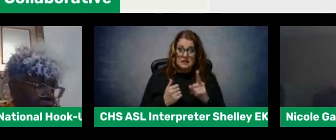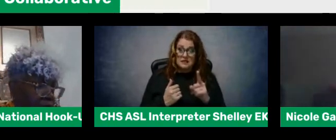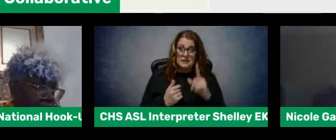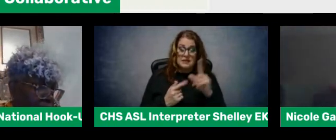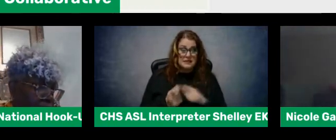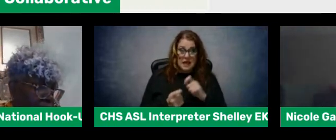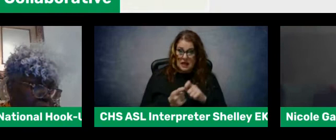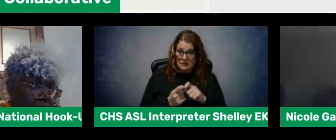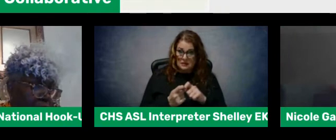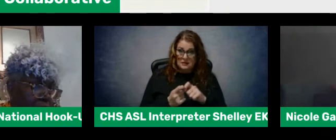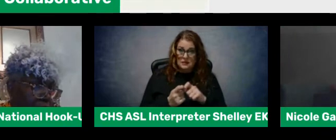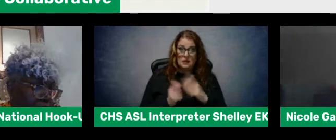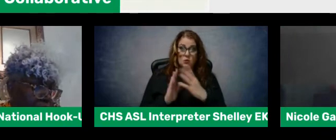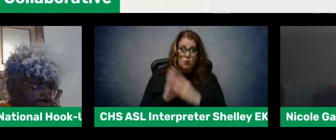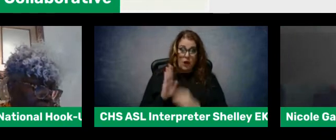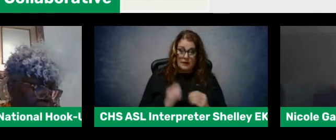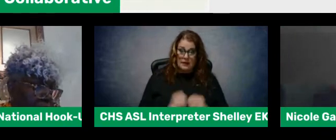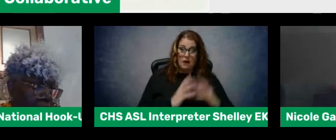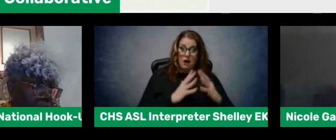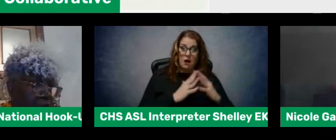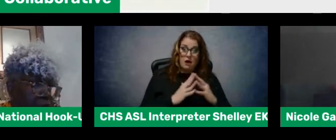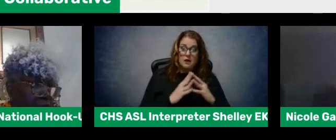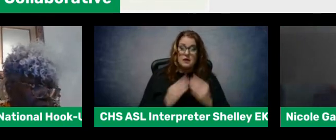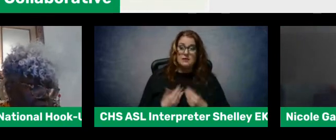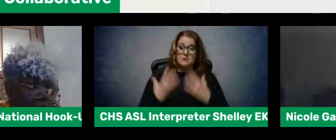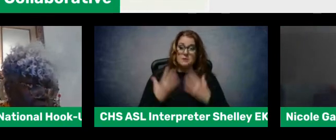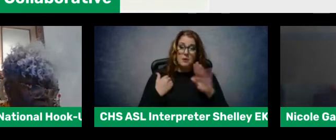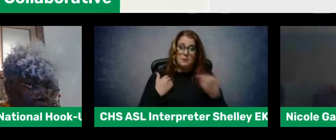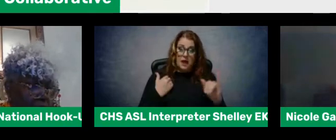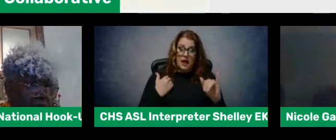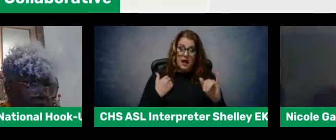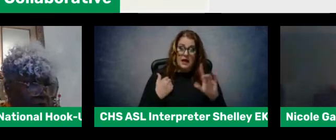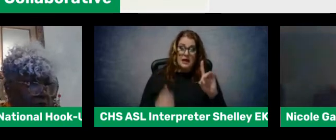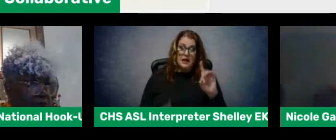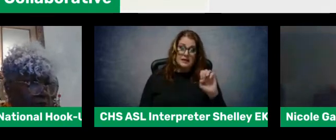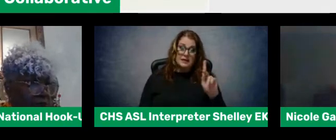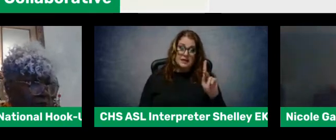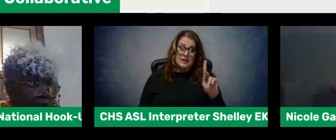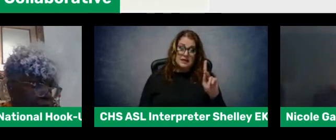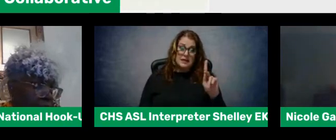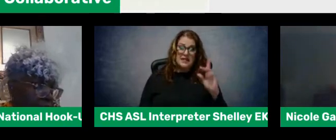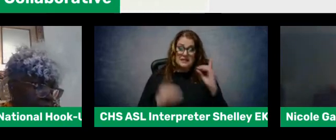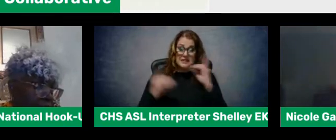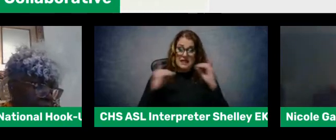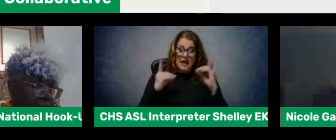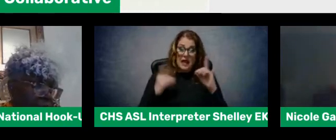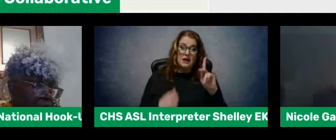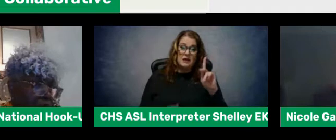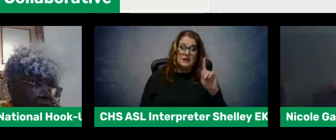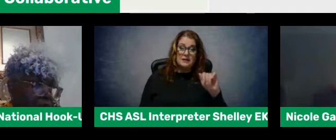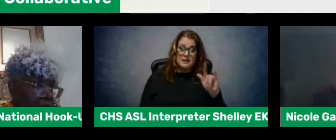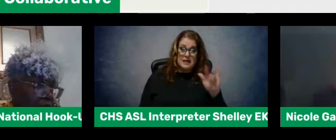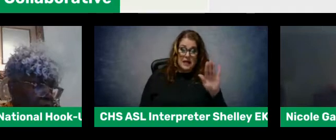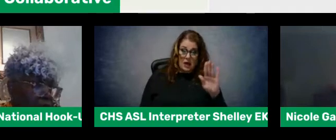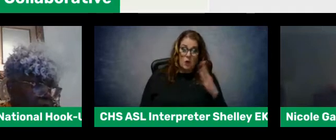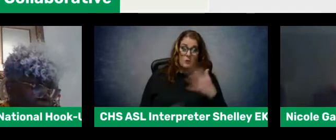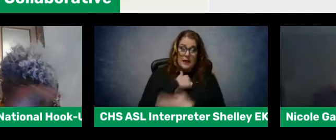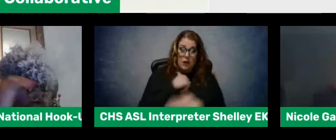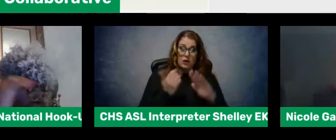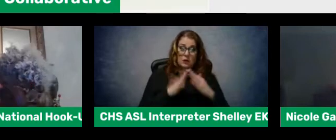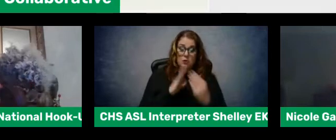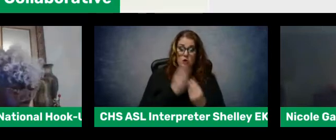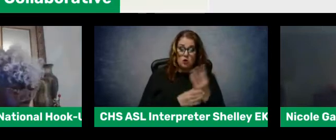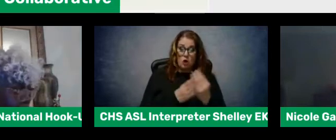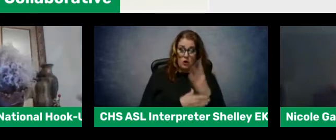exact replica, or I would say inspired by the DeKalb County Community Garden Program. I listened to Dan